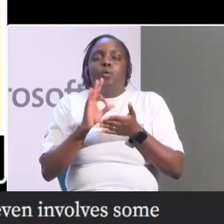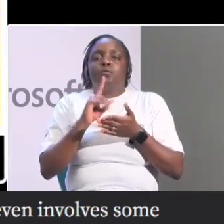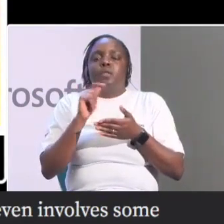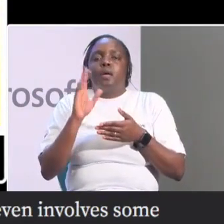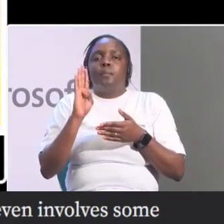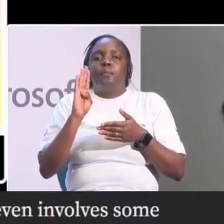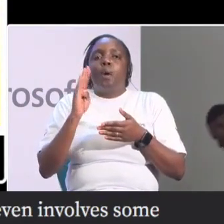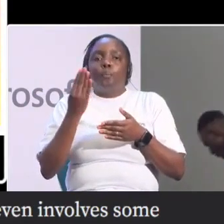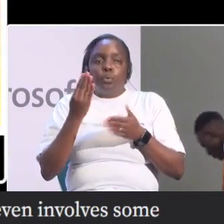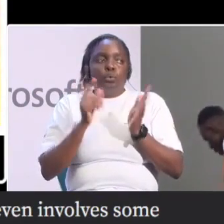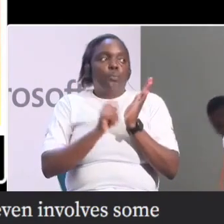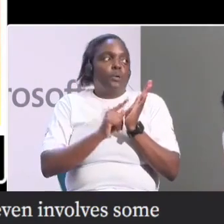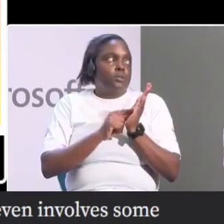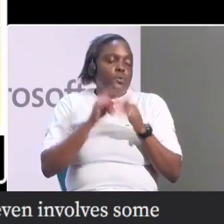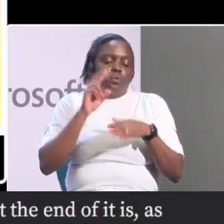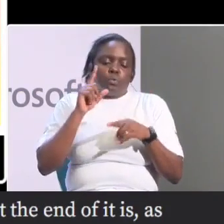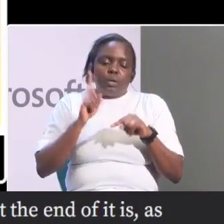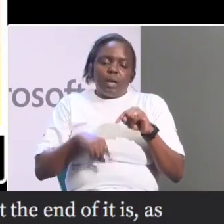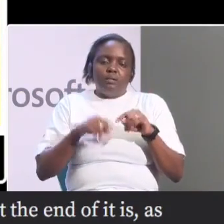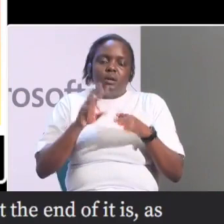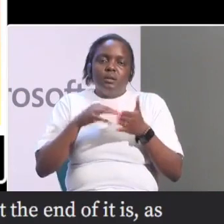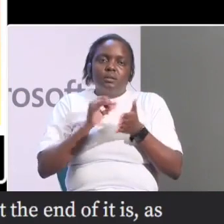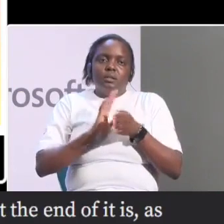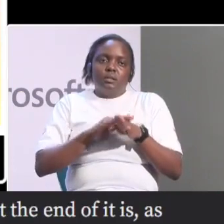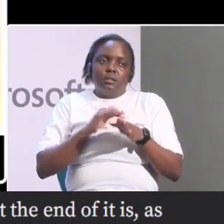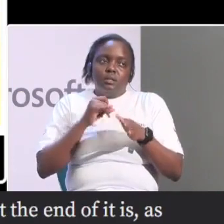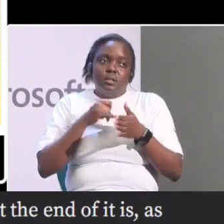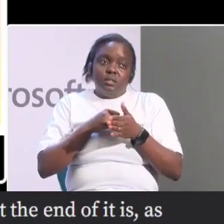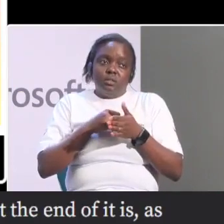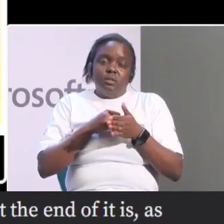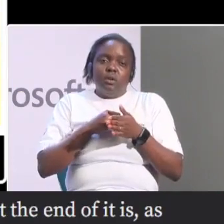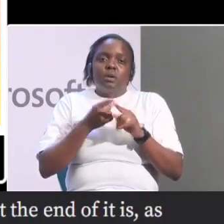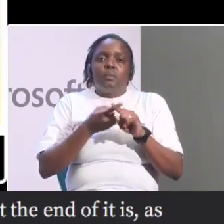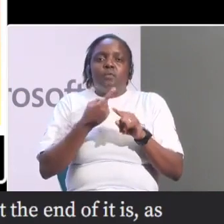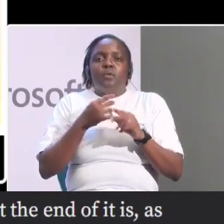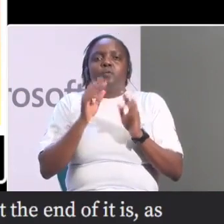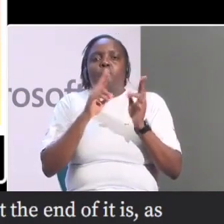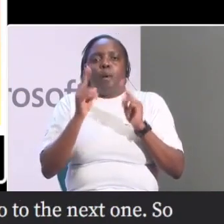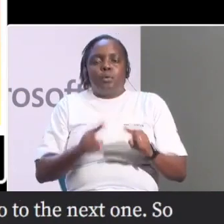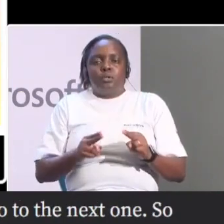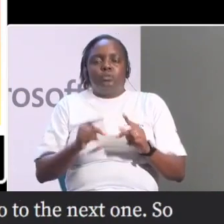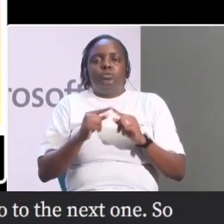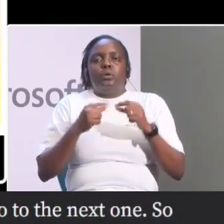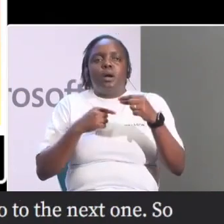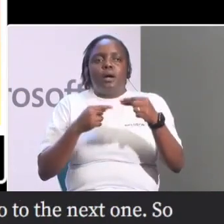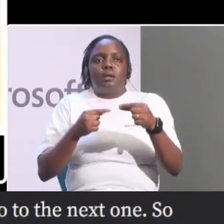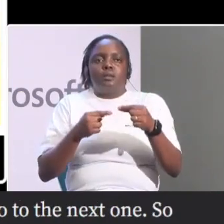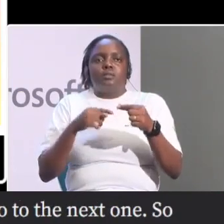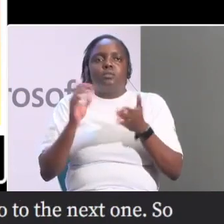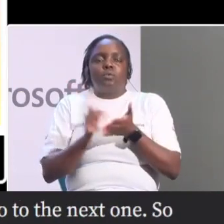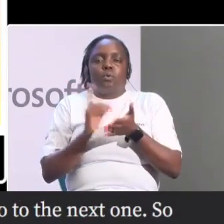And you probably can't read it on screen, but they can be anything from a product to a guidance document,